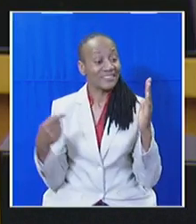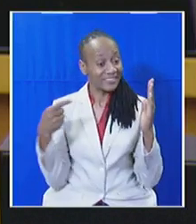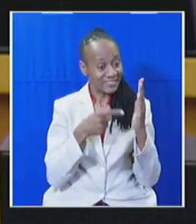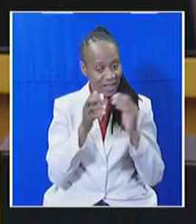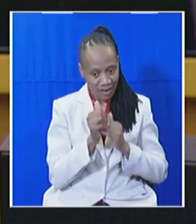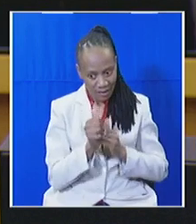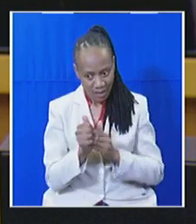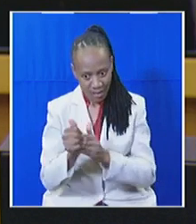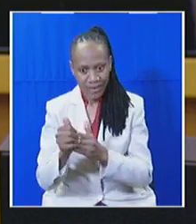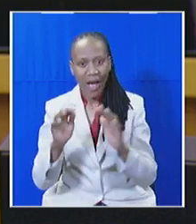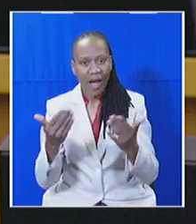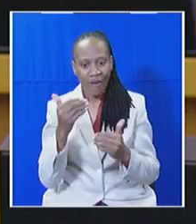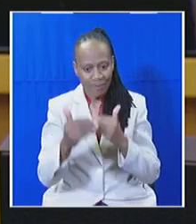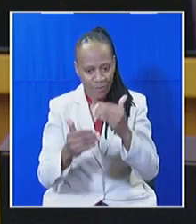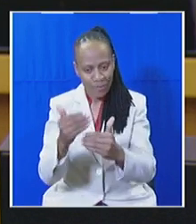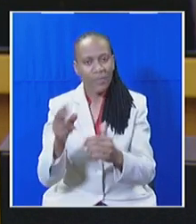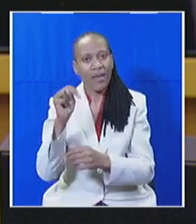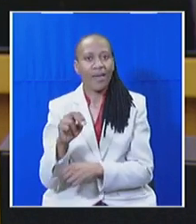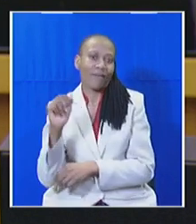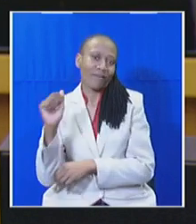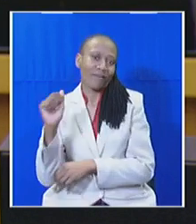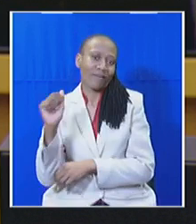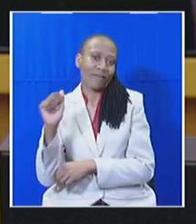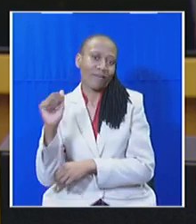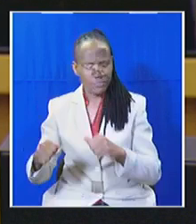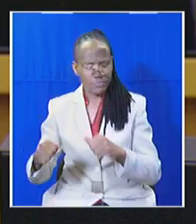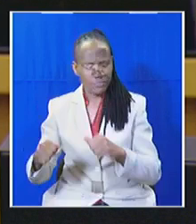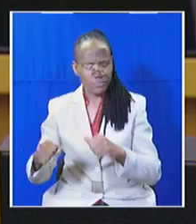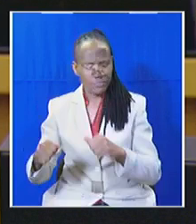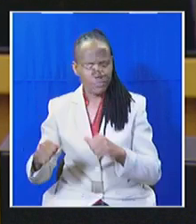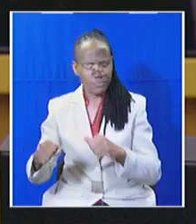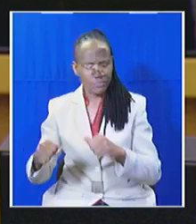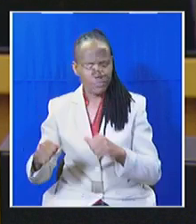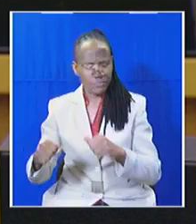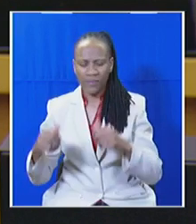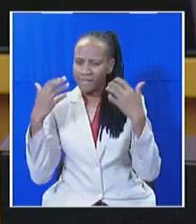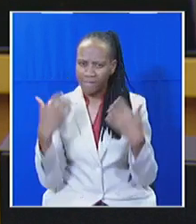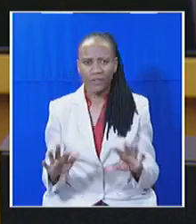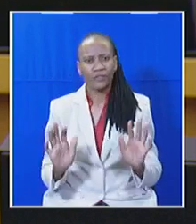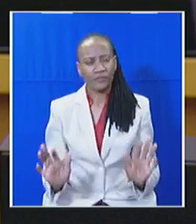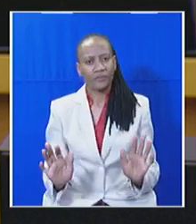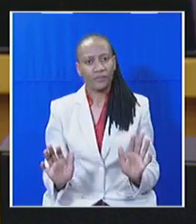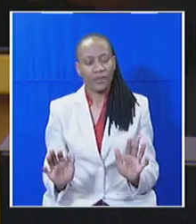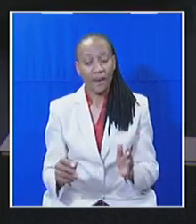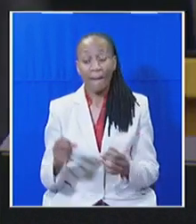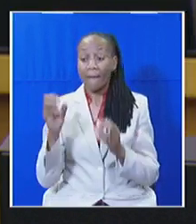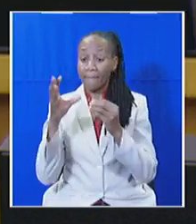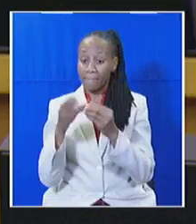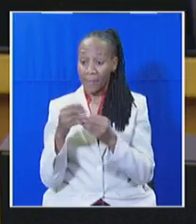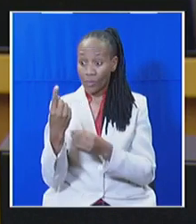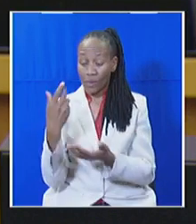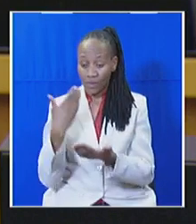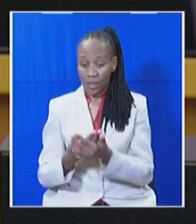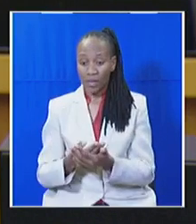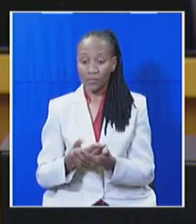to this house. And we agreed in that members will speak only on the basis